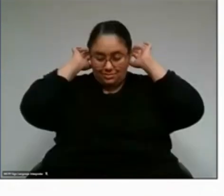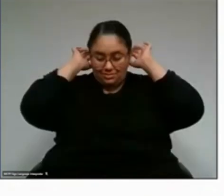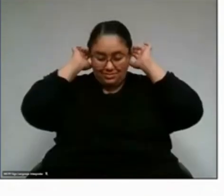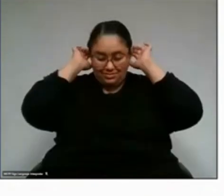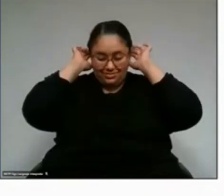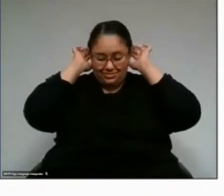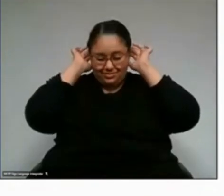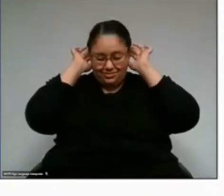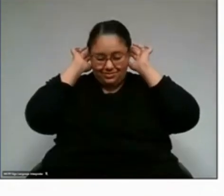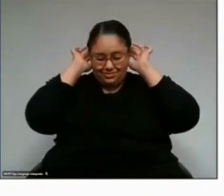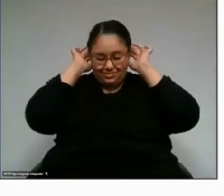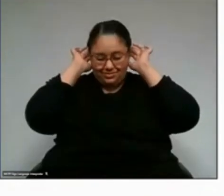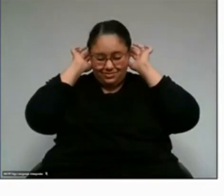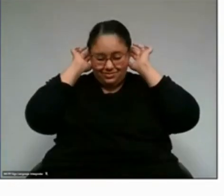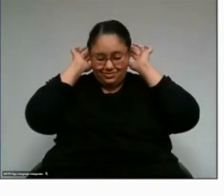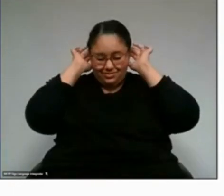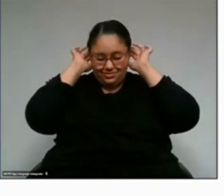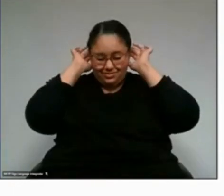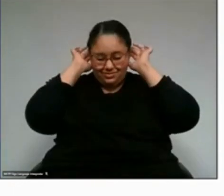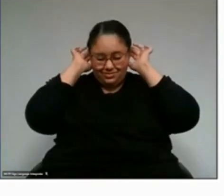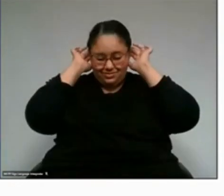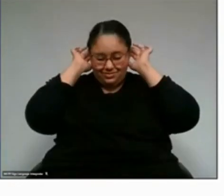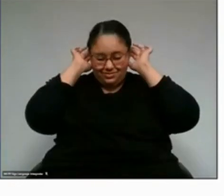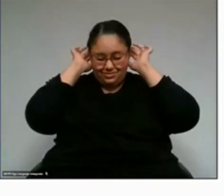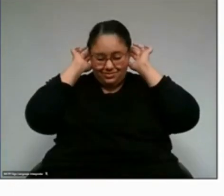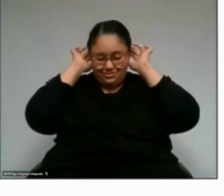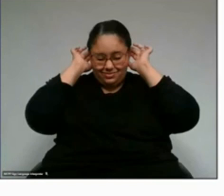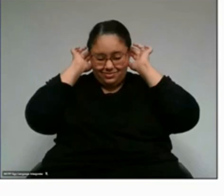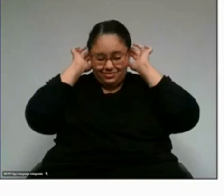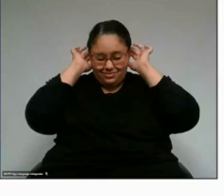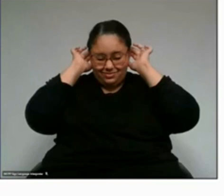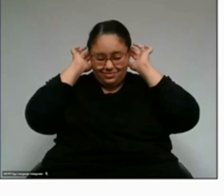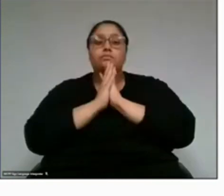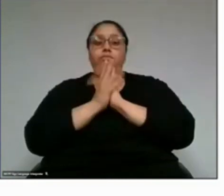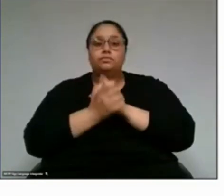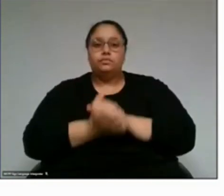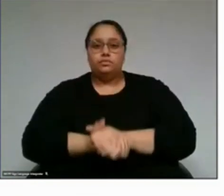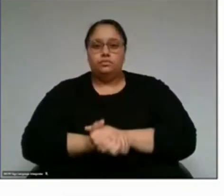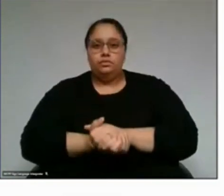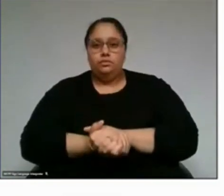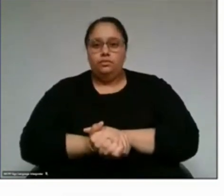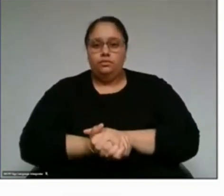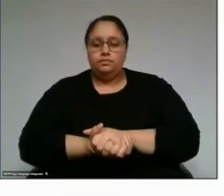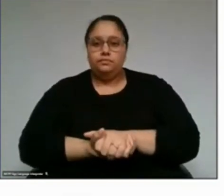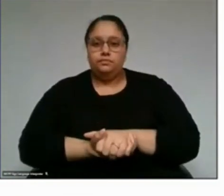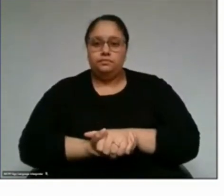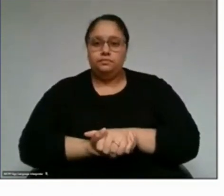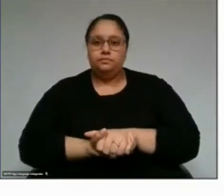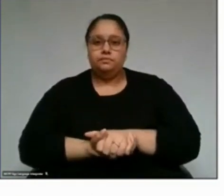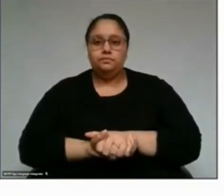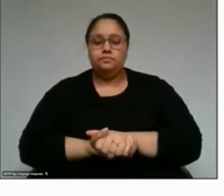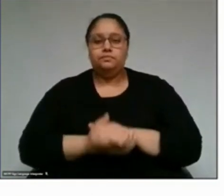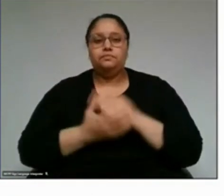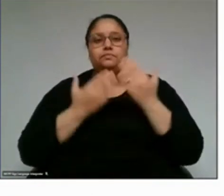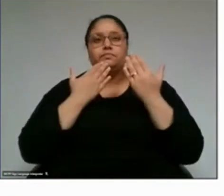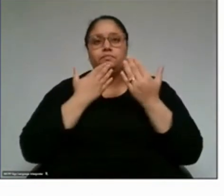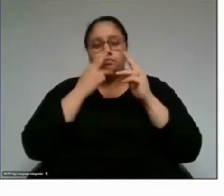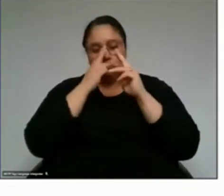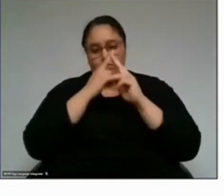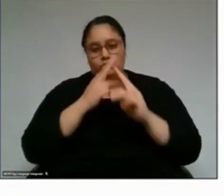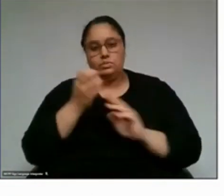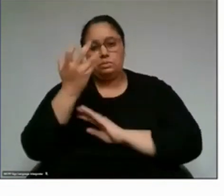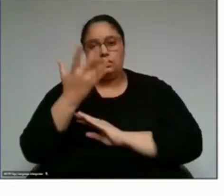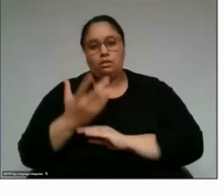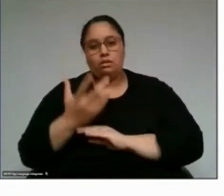Thank you, Honourable Speaker. I think we need to pause for a moment and be honest